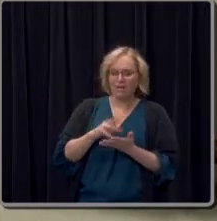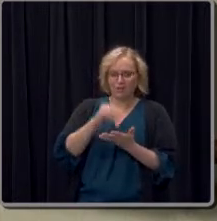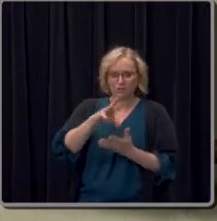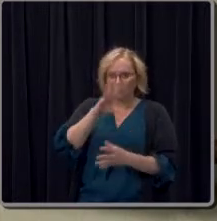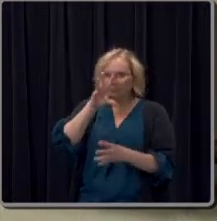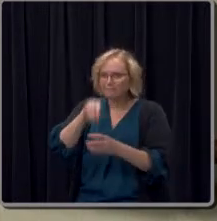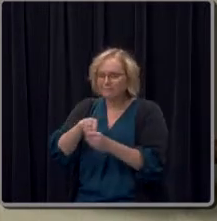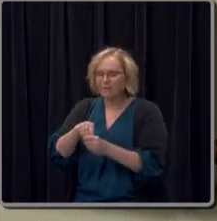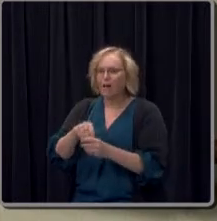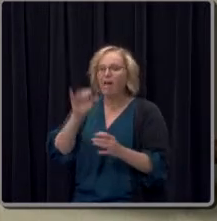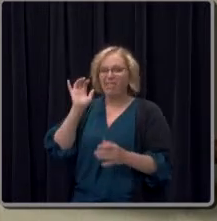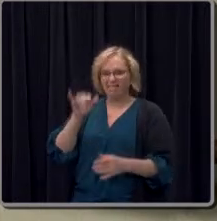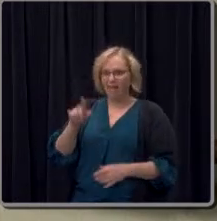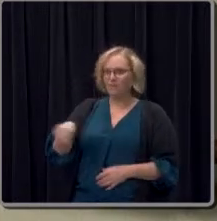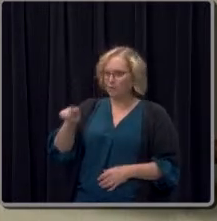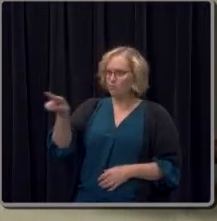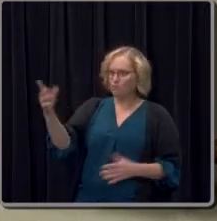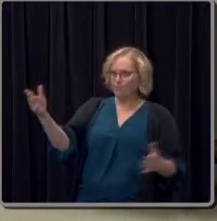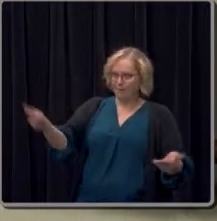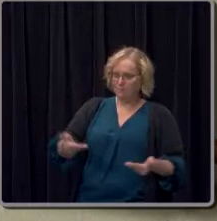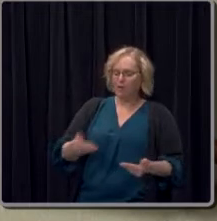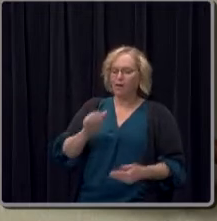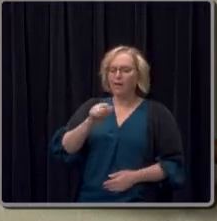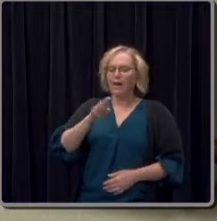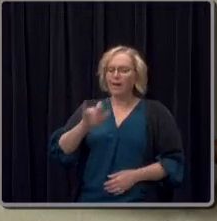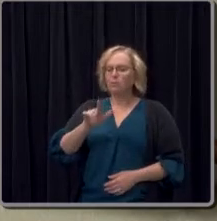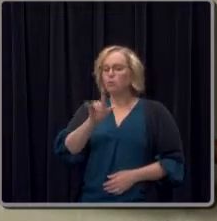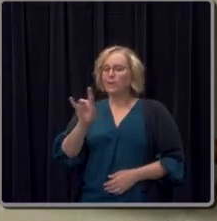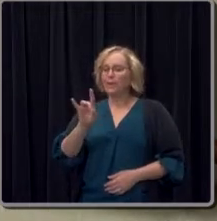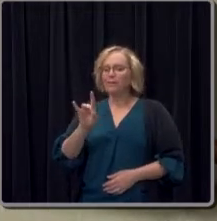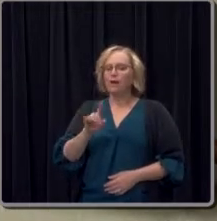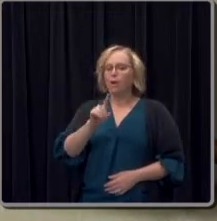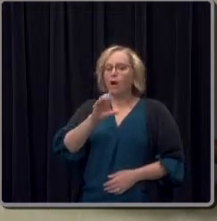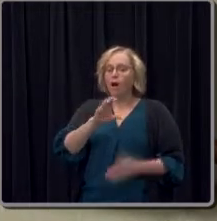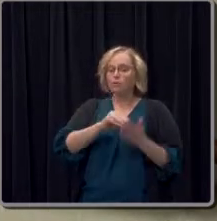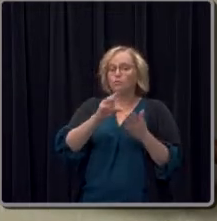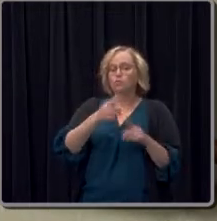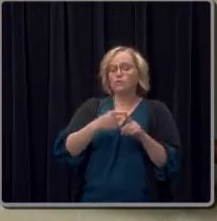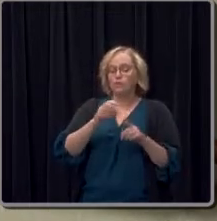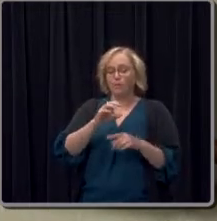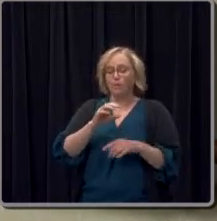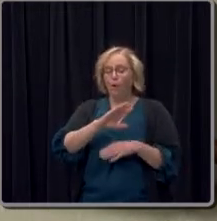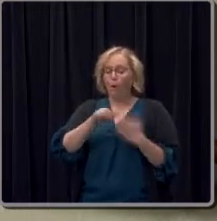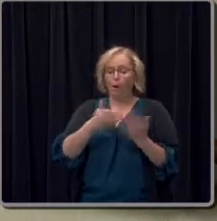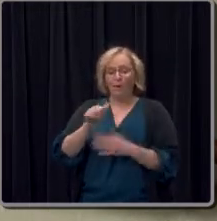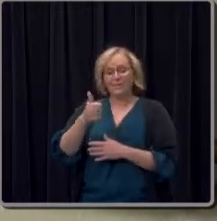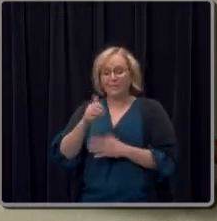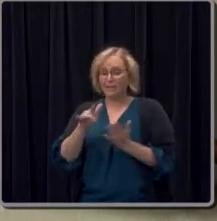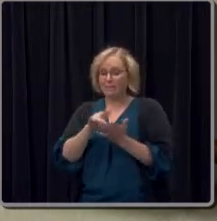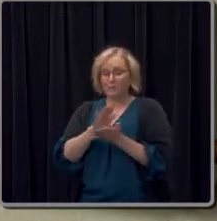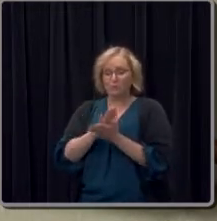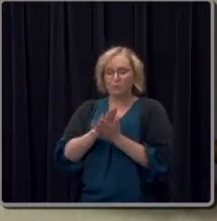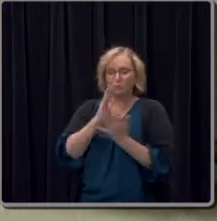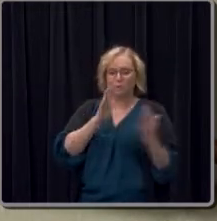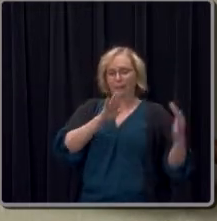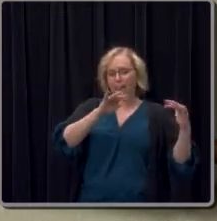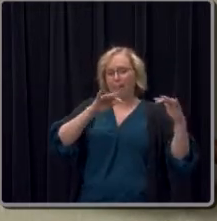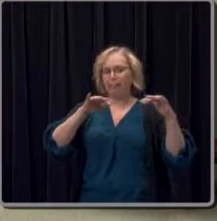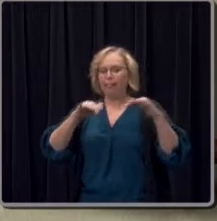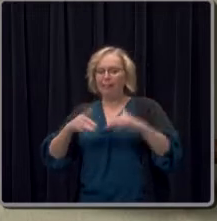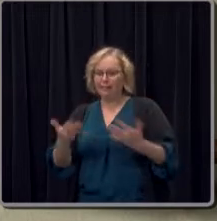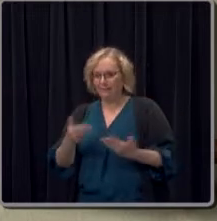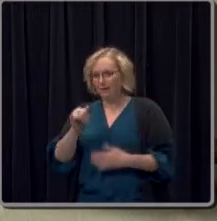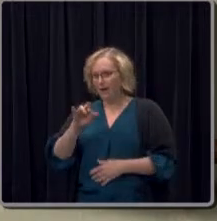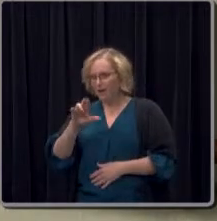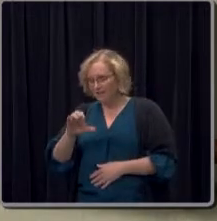that you guys are invited to. On April 28th, 100 Olathe students from all 10 middle schools will descend upon the glorious IRC. They